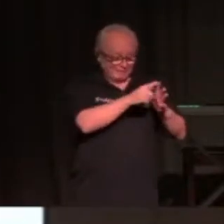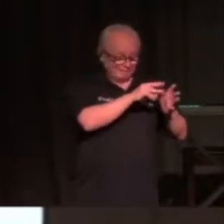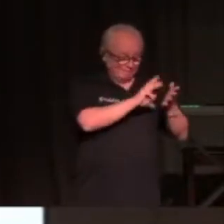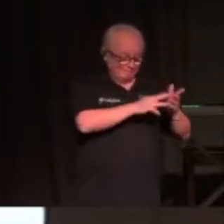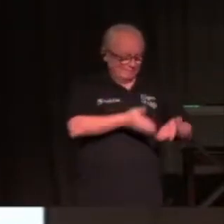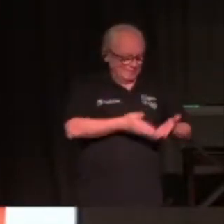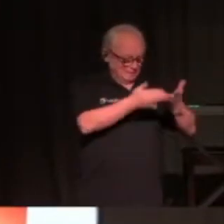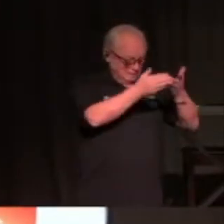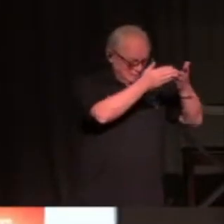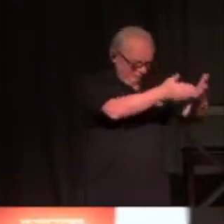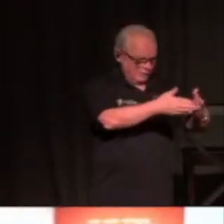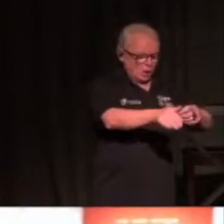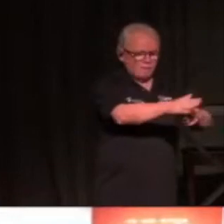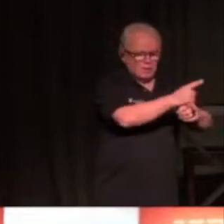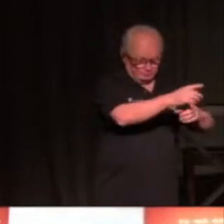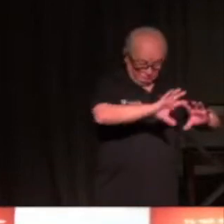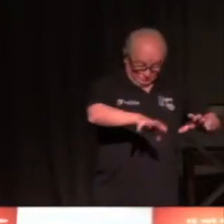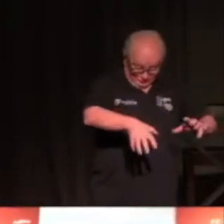He provides Jesus for your sin.